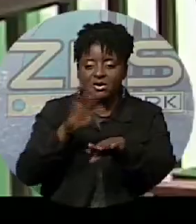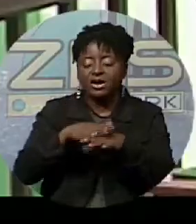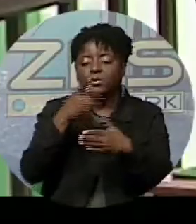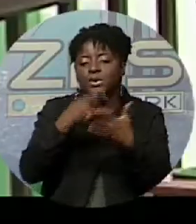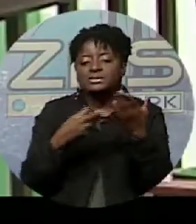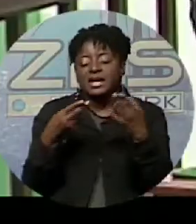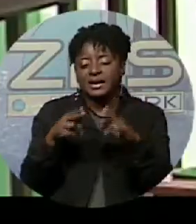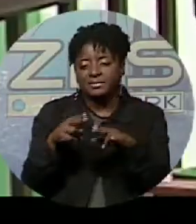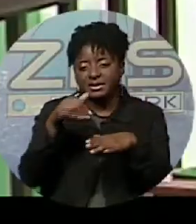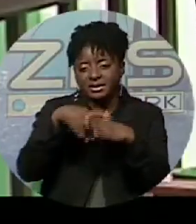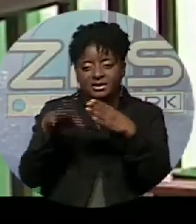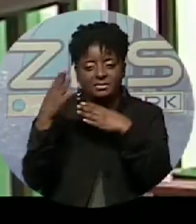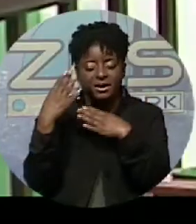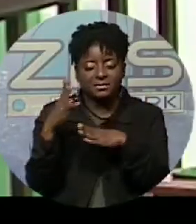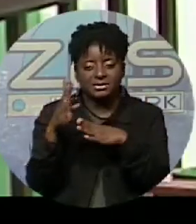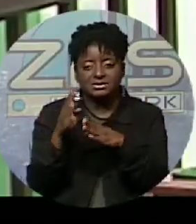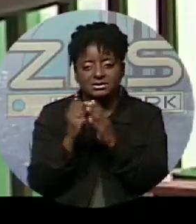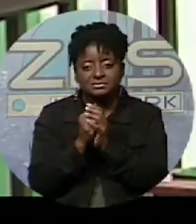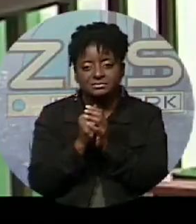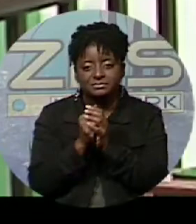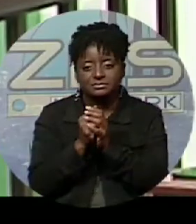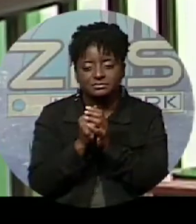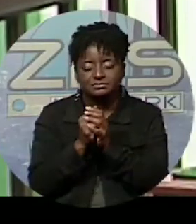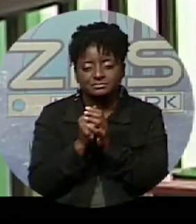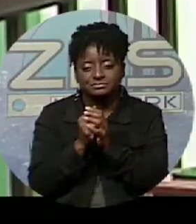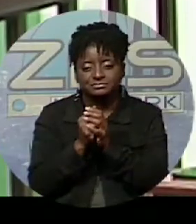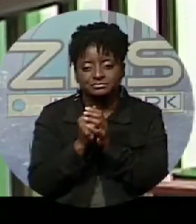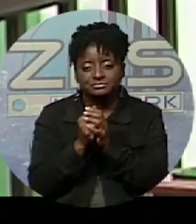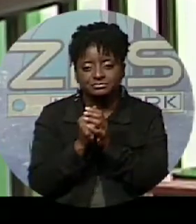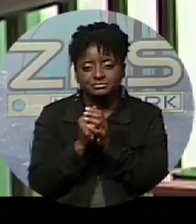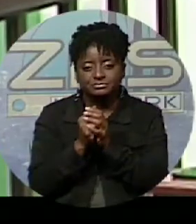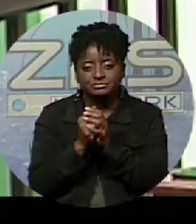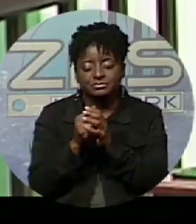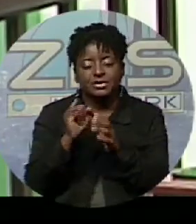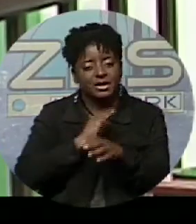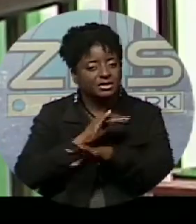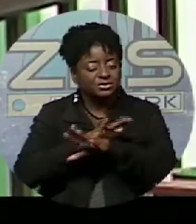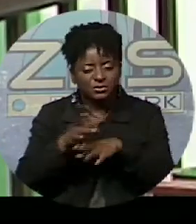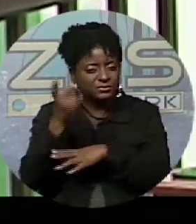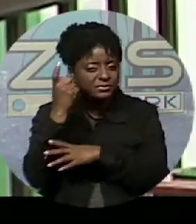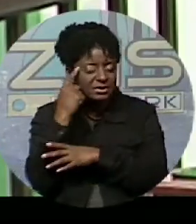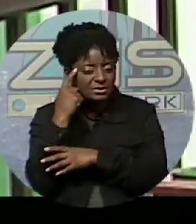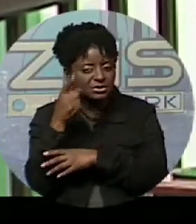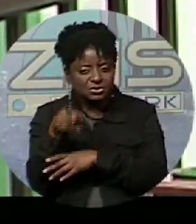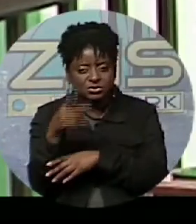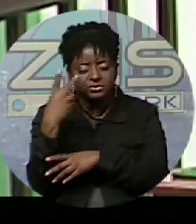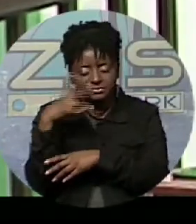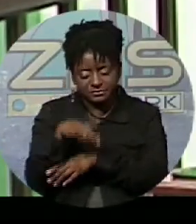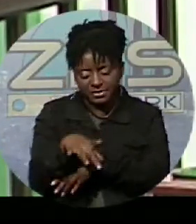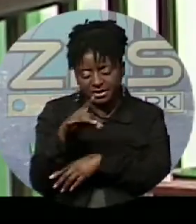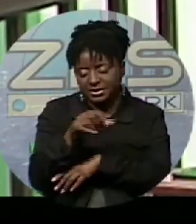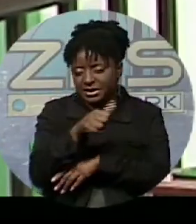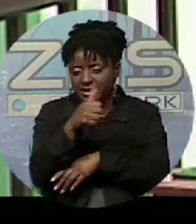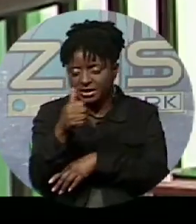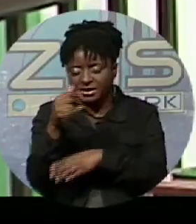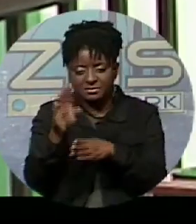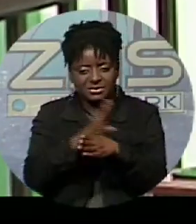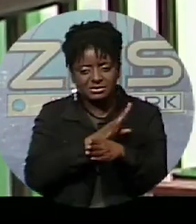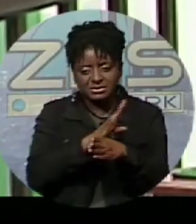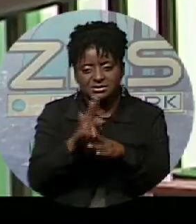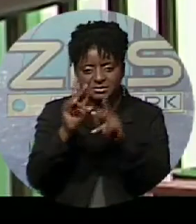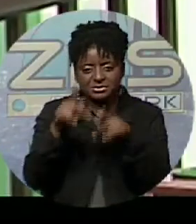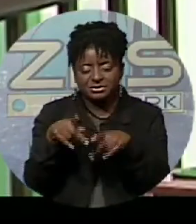Speaker, the one thing that don't lie is the contributions. I don't think you would find any employer